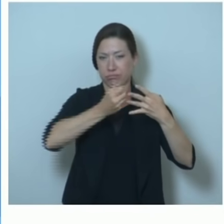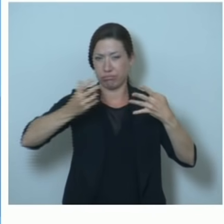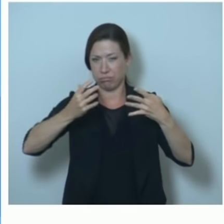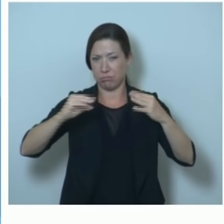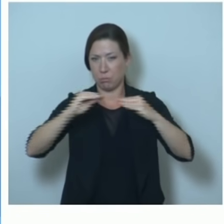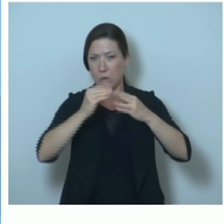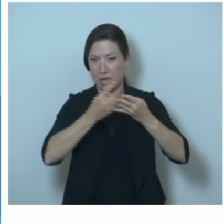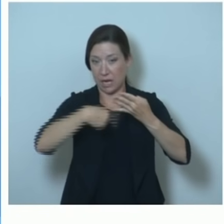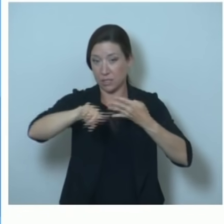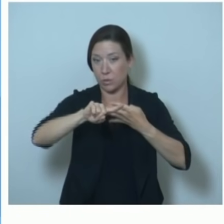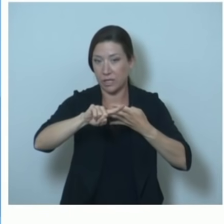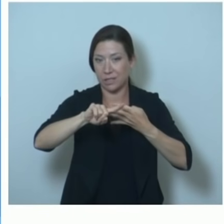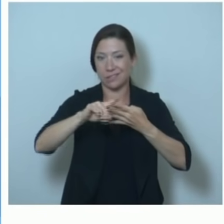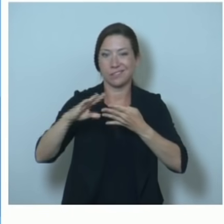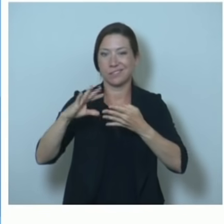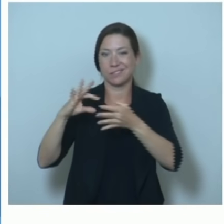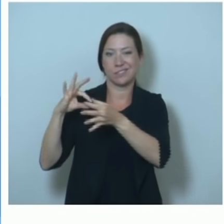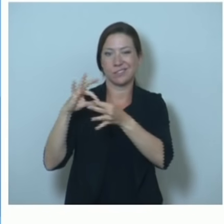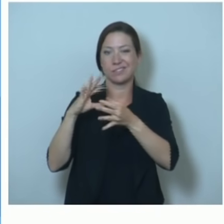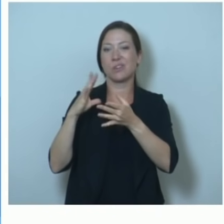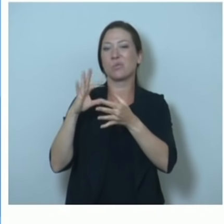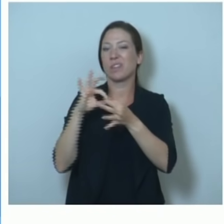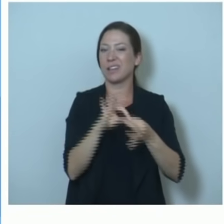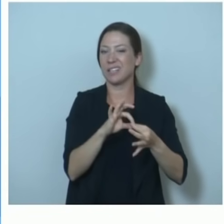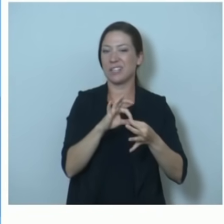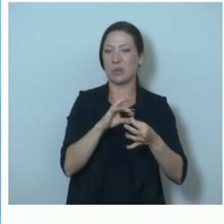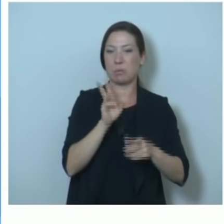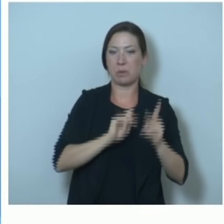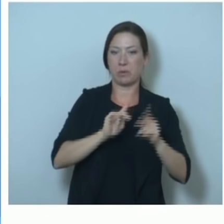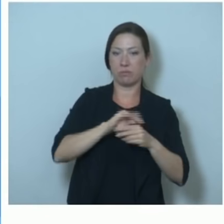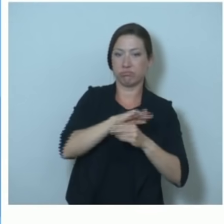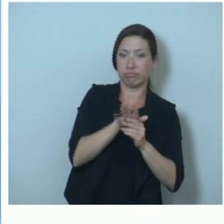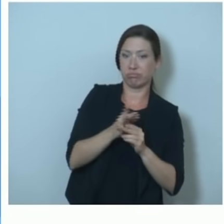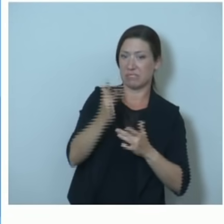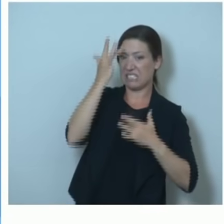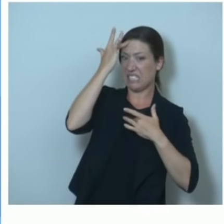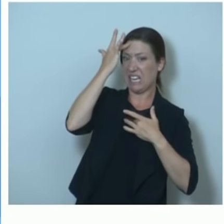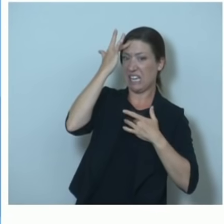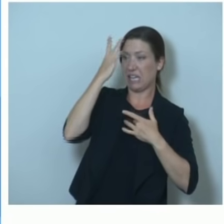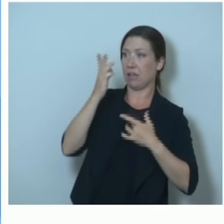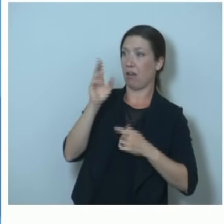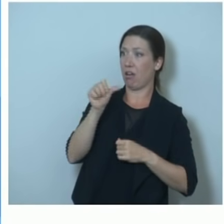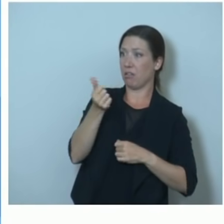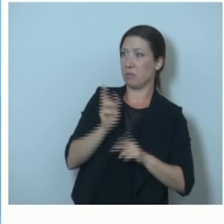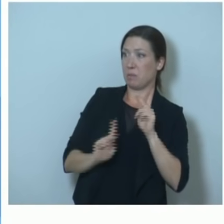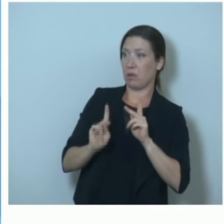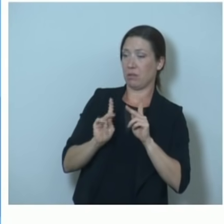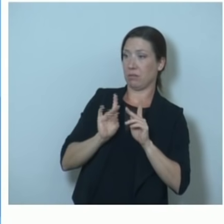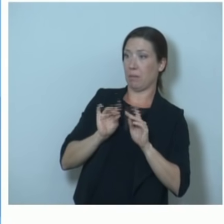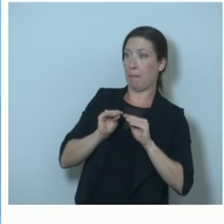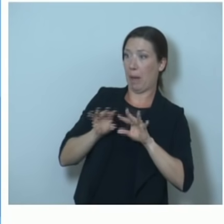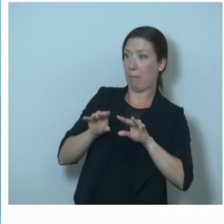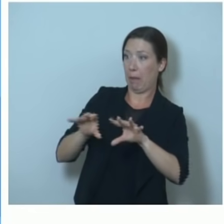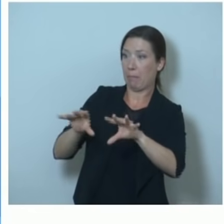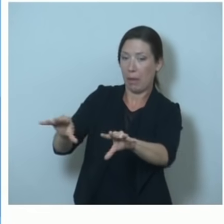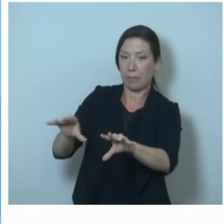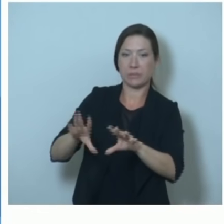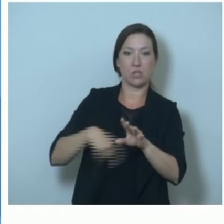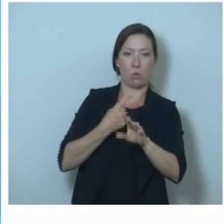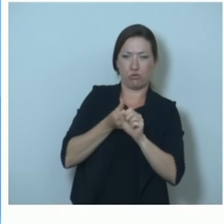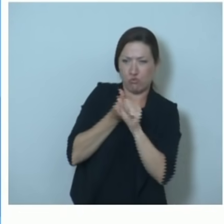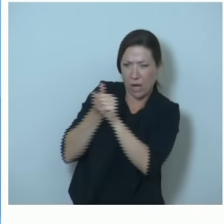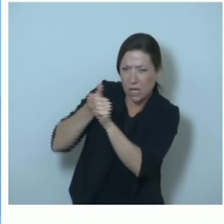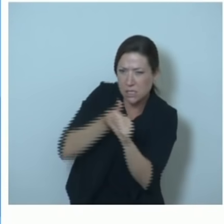contact tracing and isolation capacity and how we measure our ability to do those in a quick fashion. And lastly is